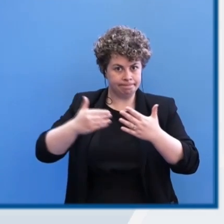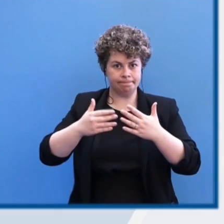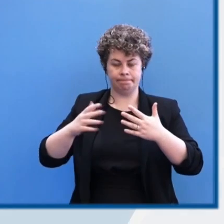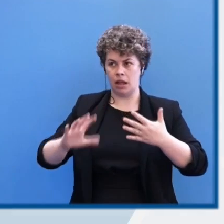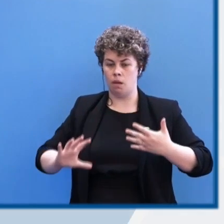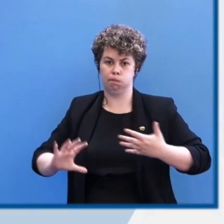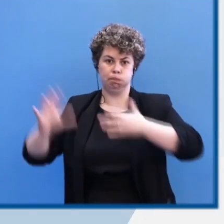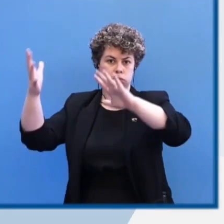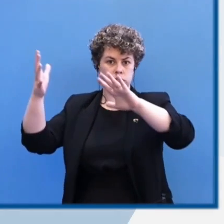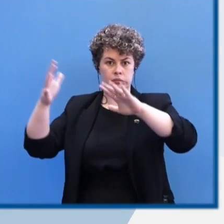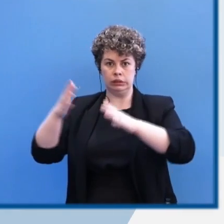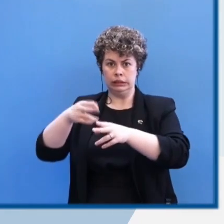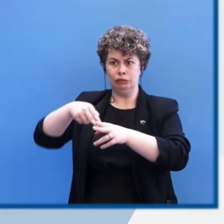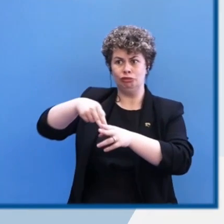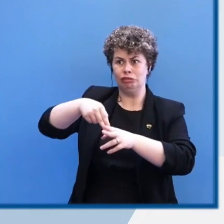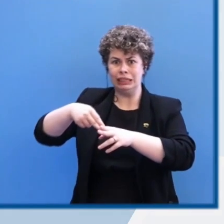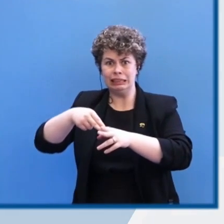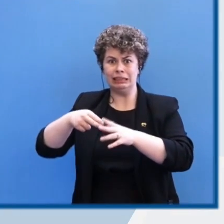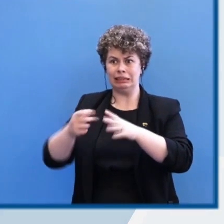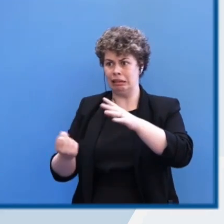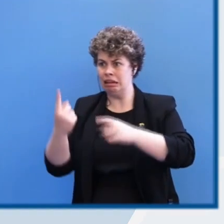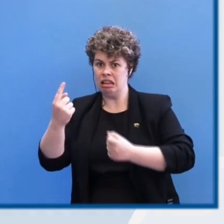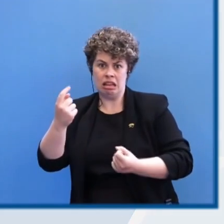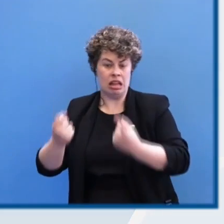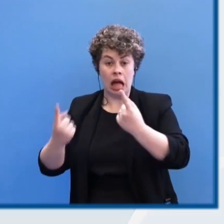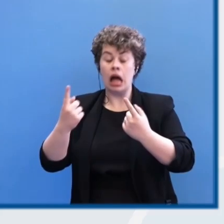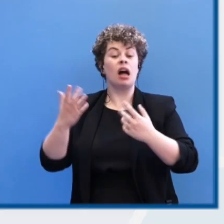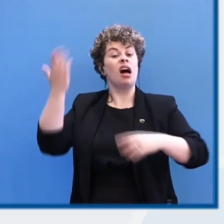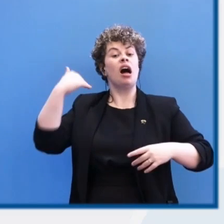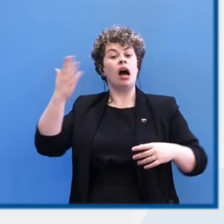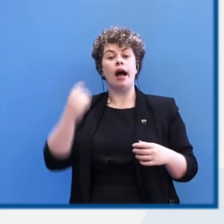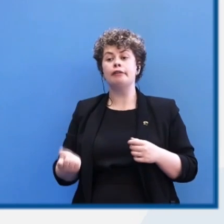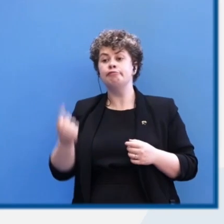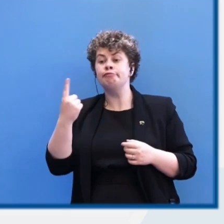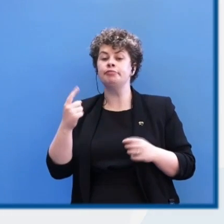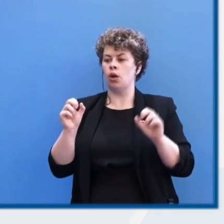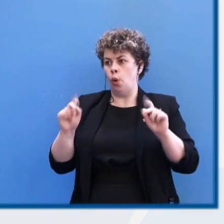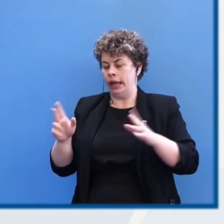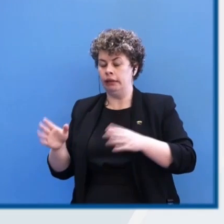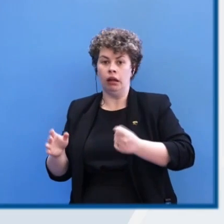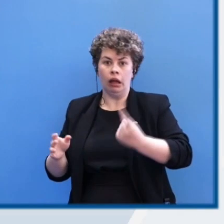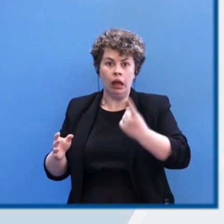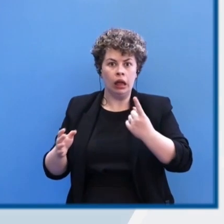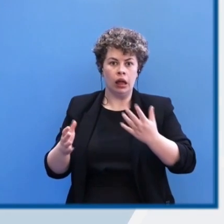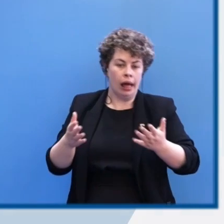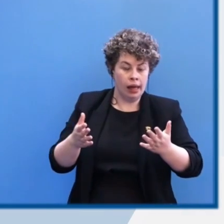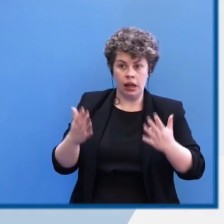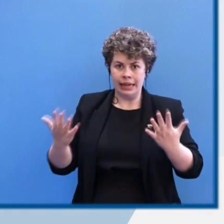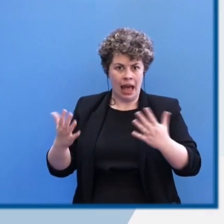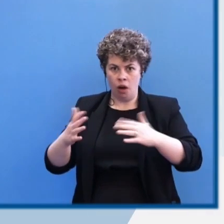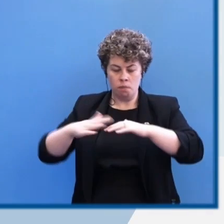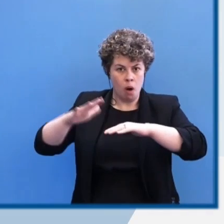disaster risk landscape is becoming more complex and challenging. there's a need to strengthen and